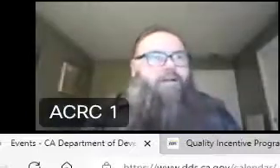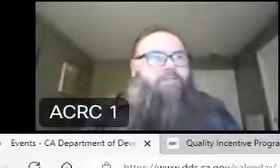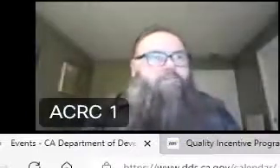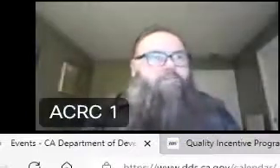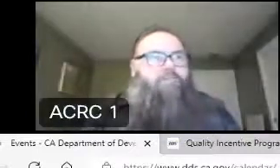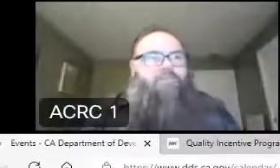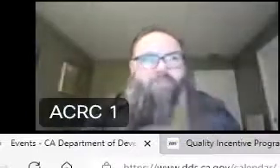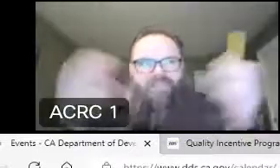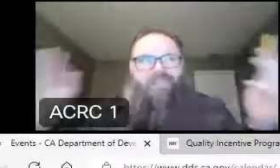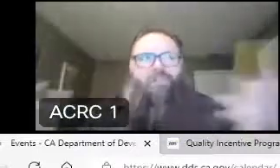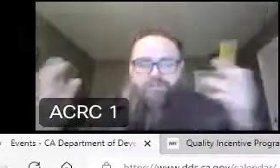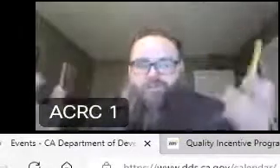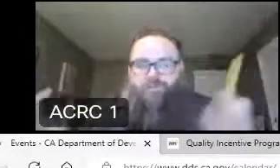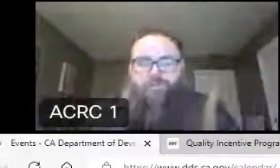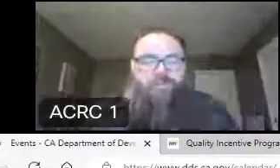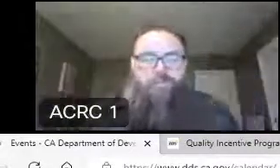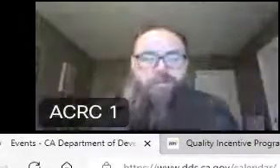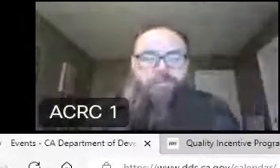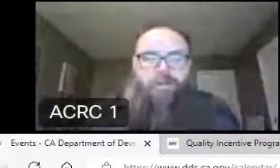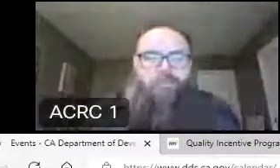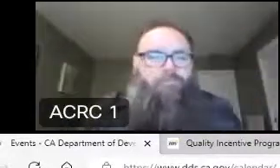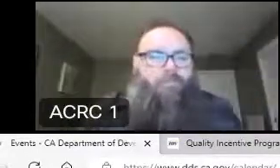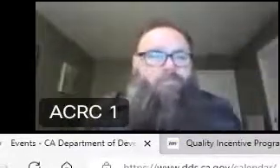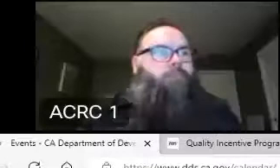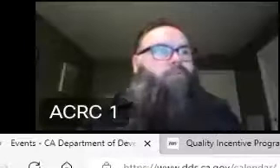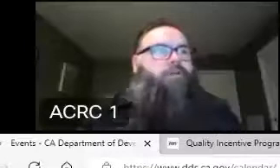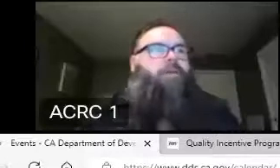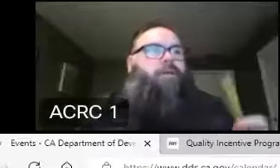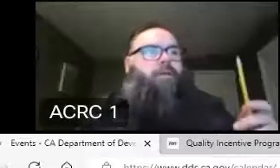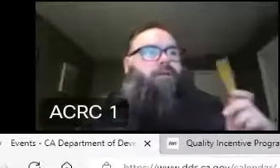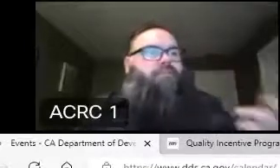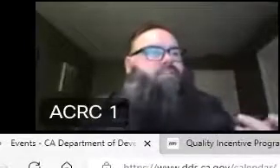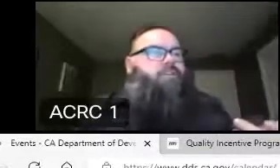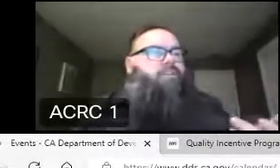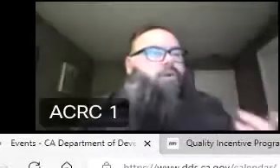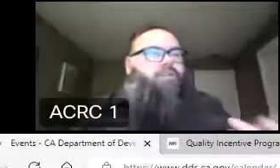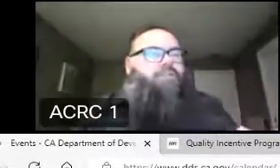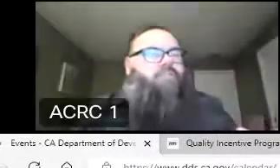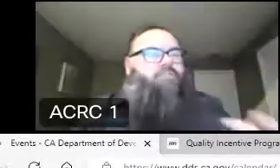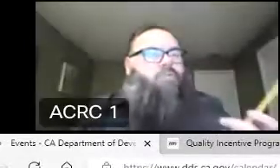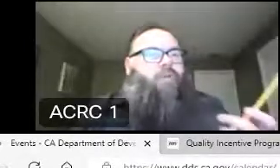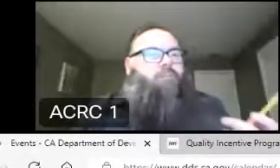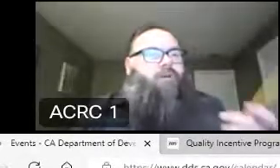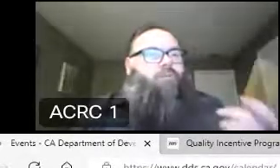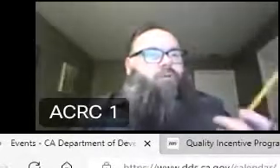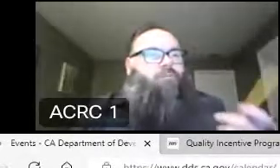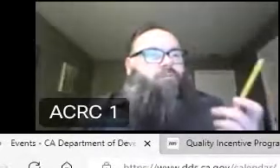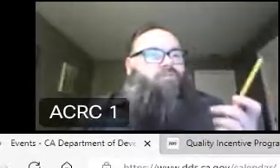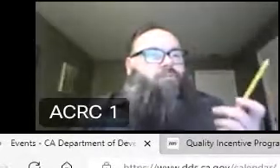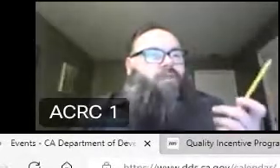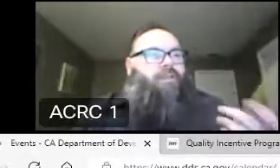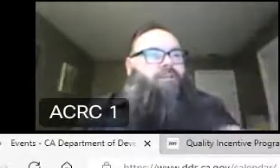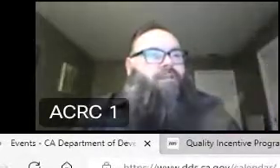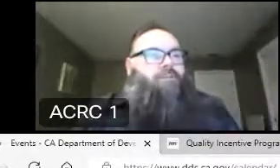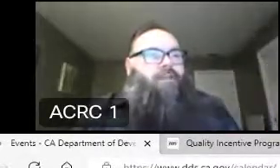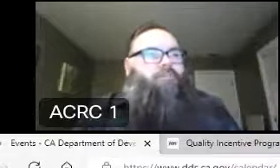and typically a lot larger than what they were, a lot more input. Additionally, the Quality Incentive Program work group